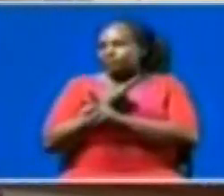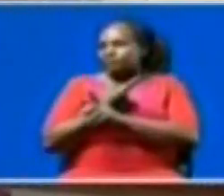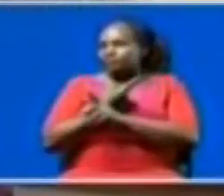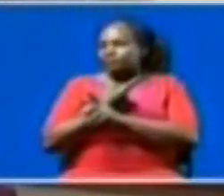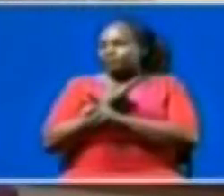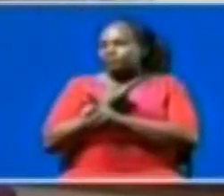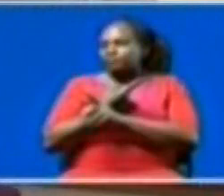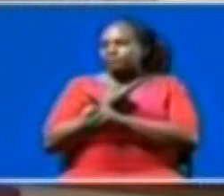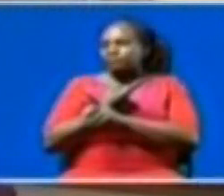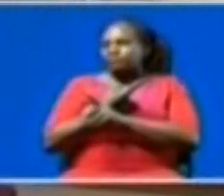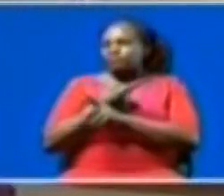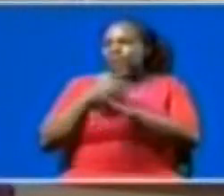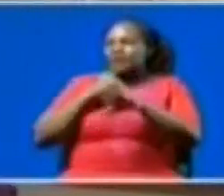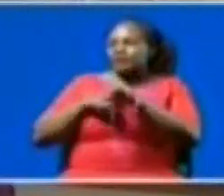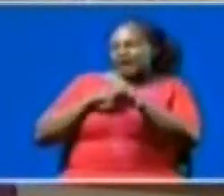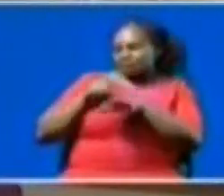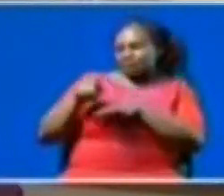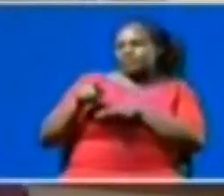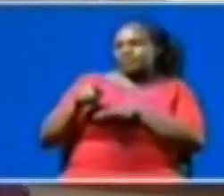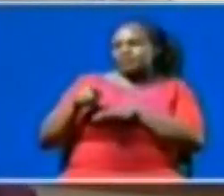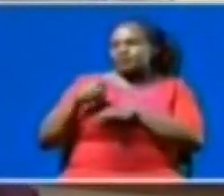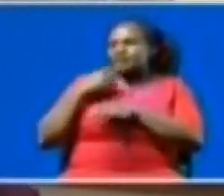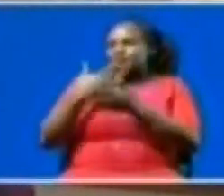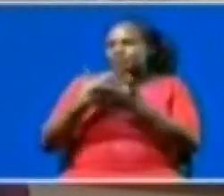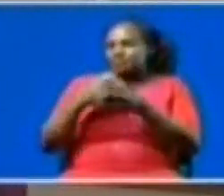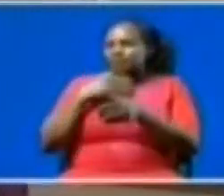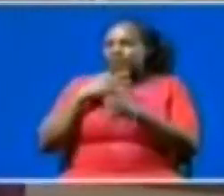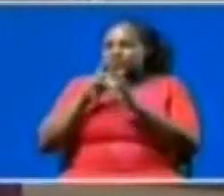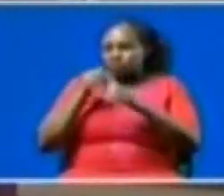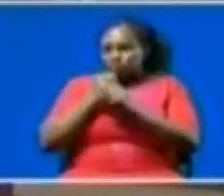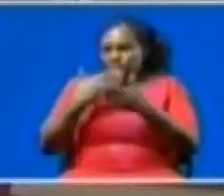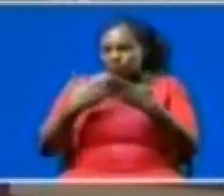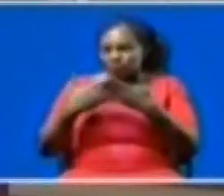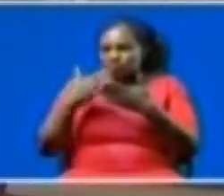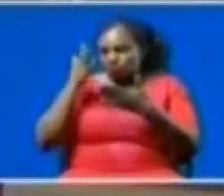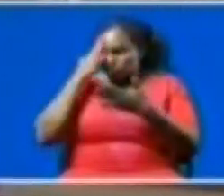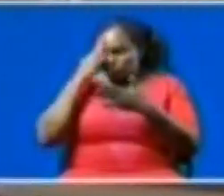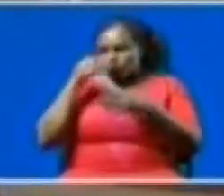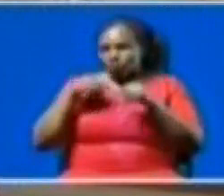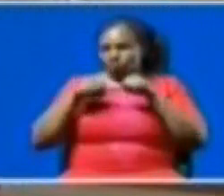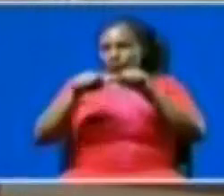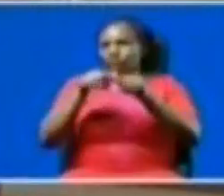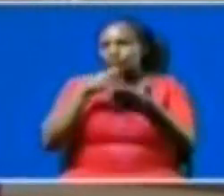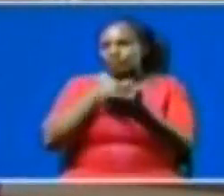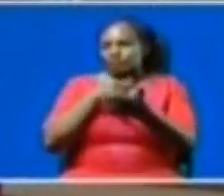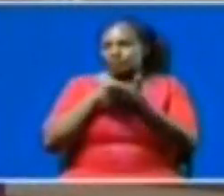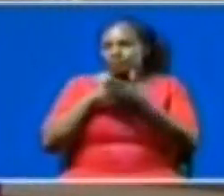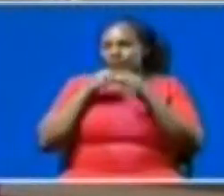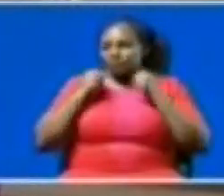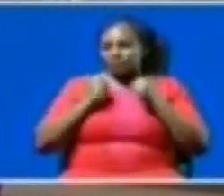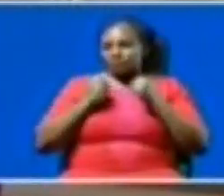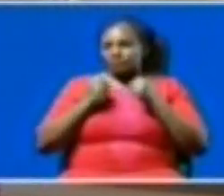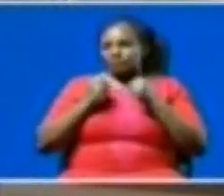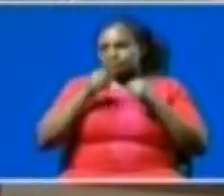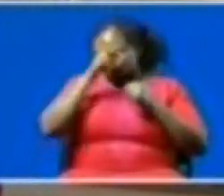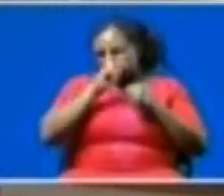It's because Sophie, when she sets her mind to something, I know she will go through with it. She's quite